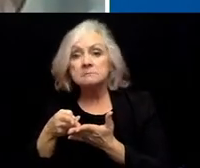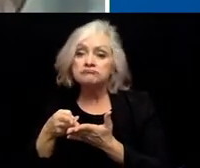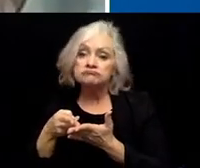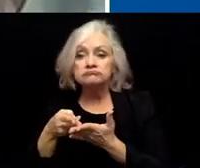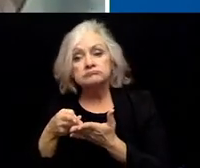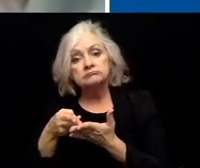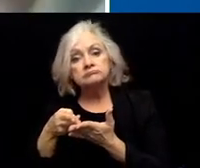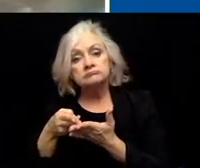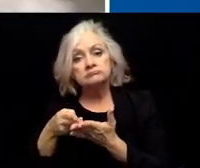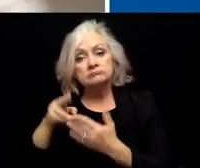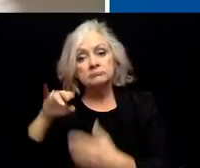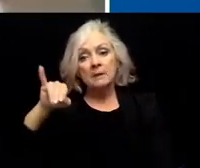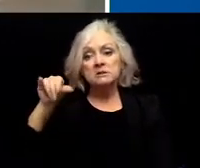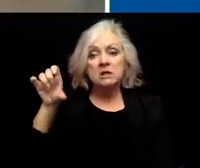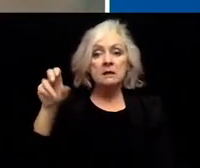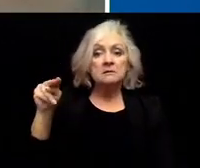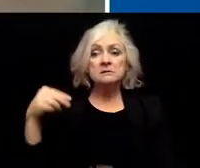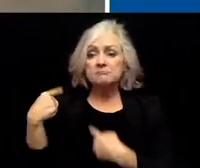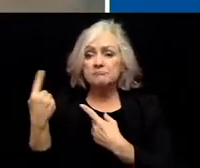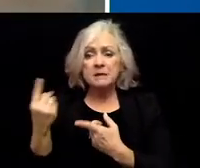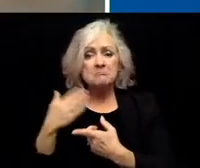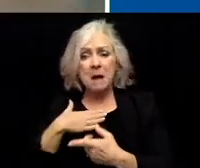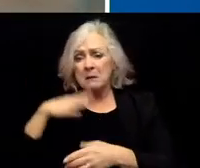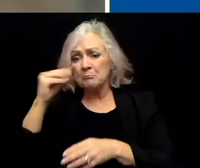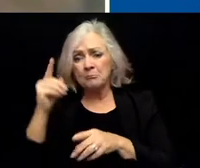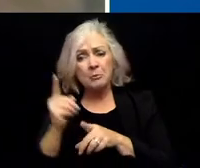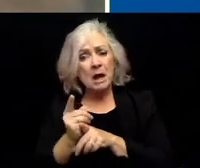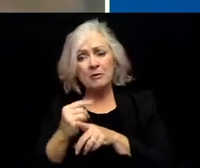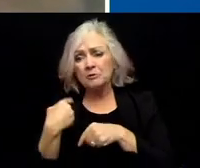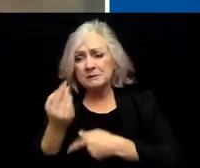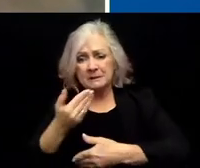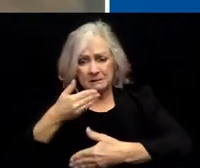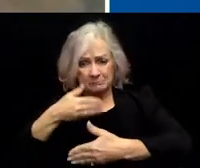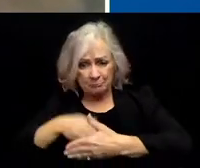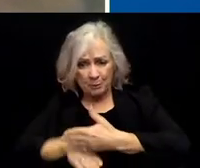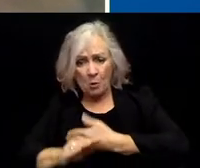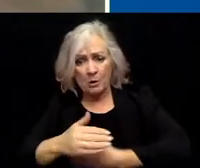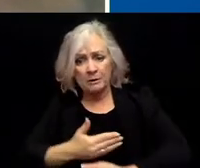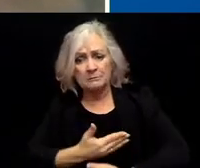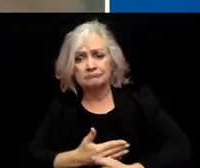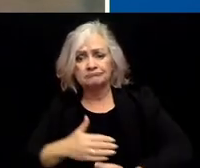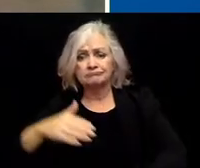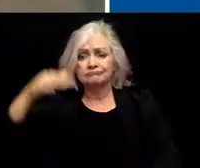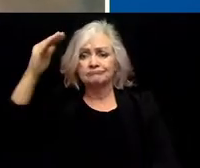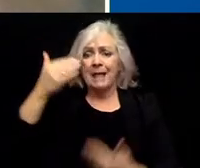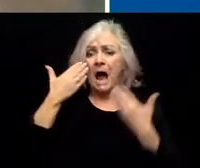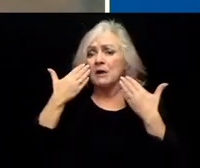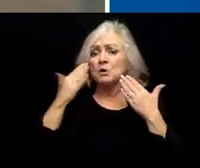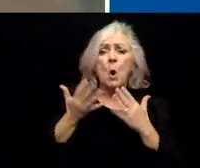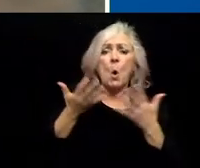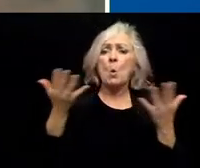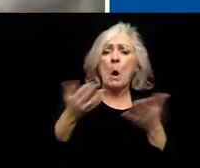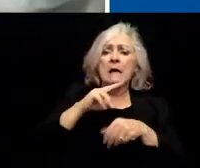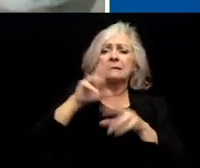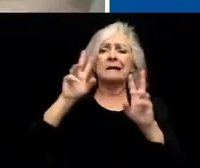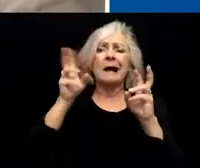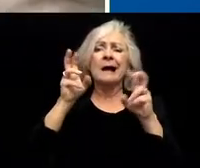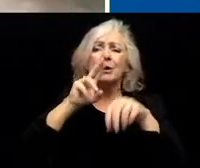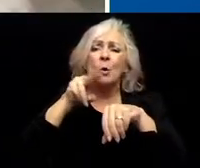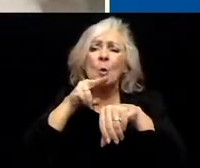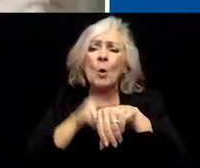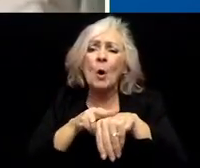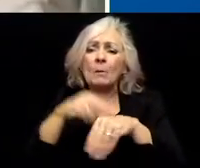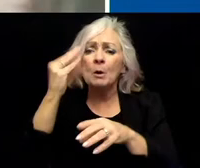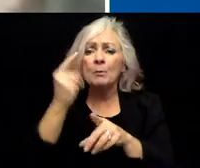Jaden's been my brother. Jaden's had autism since, I've known Jaden since I was born. So I don't exactly know what a normal brother is like. So Jaden kind of is my